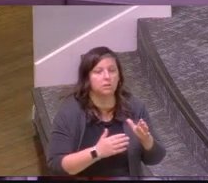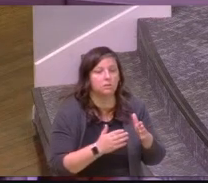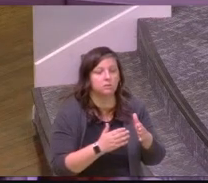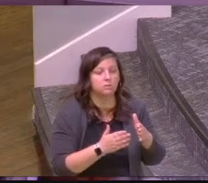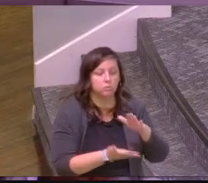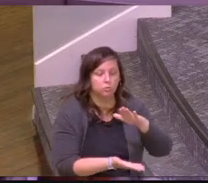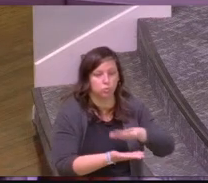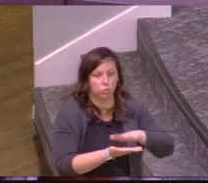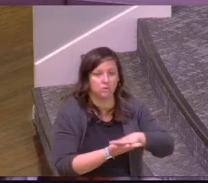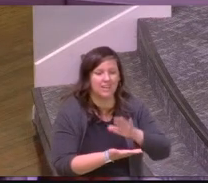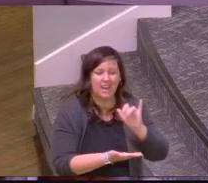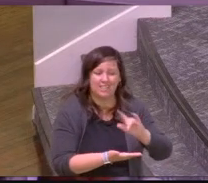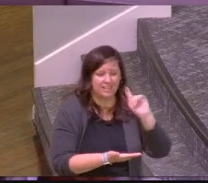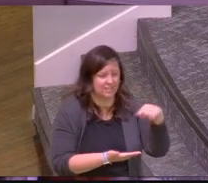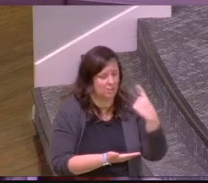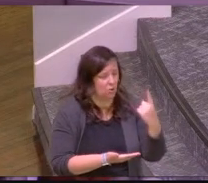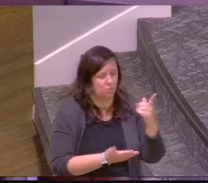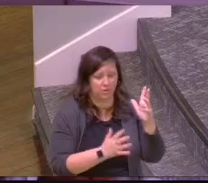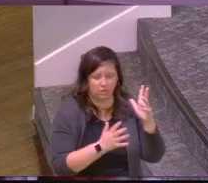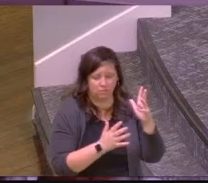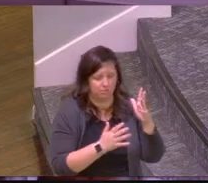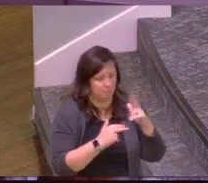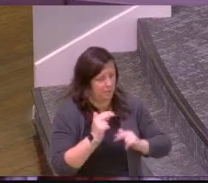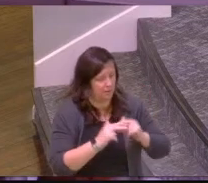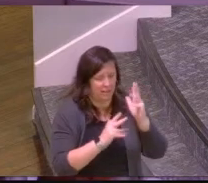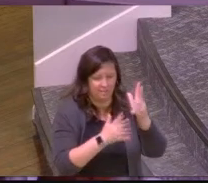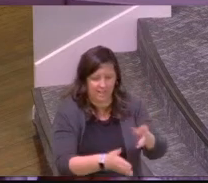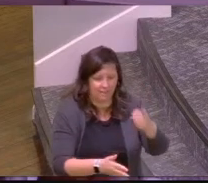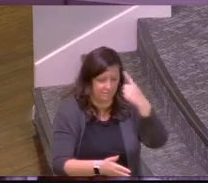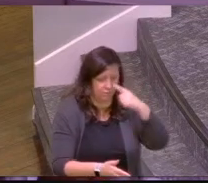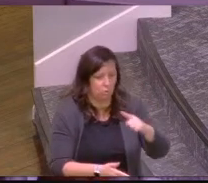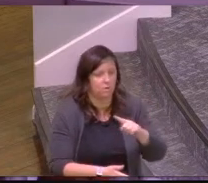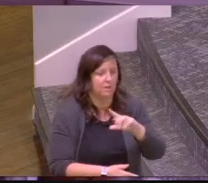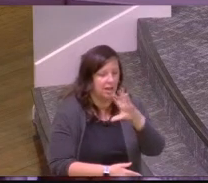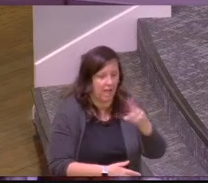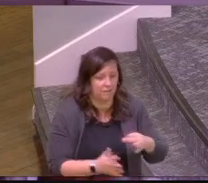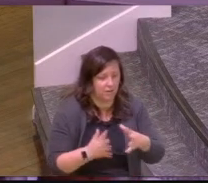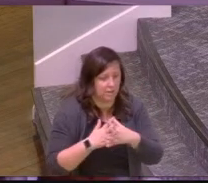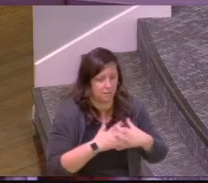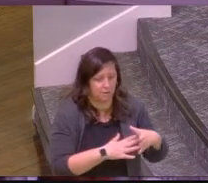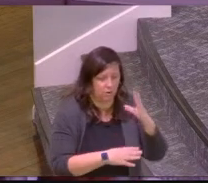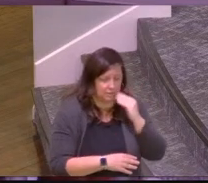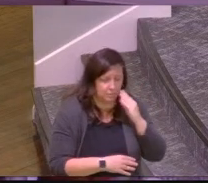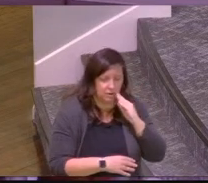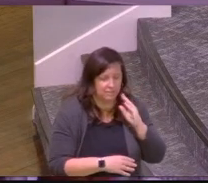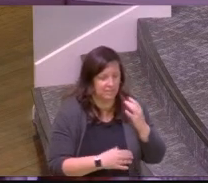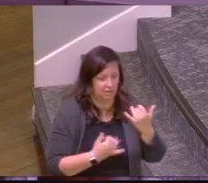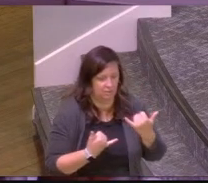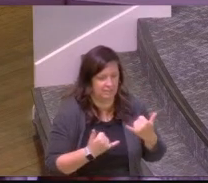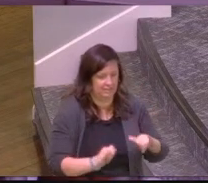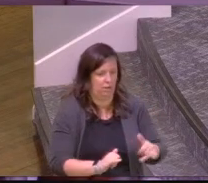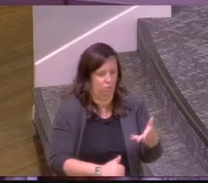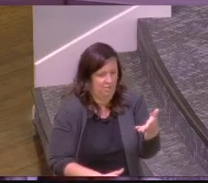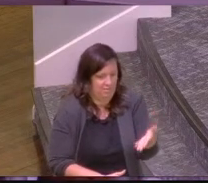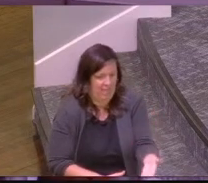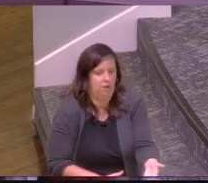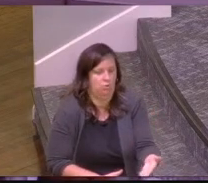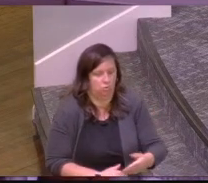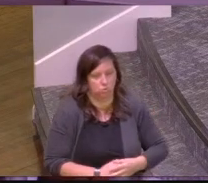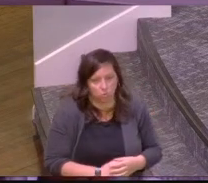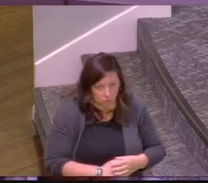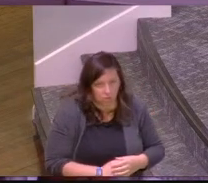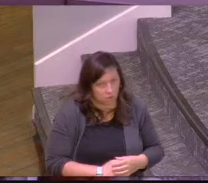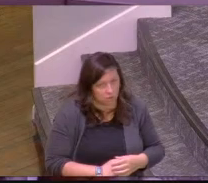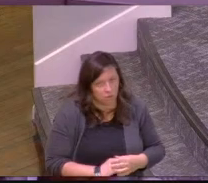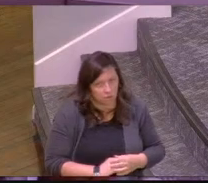here. It is the only one that we can literally, is still physically there from its second rebuilding or third rebuilding.